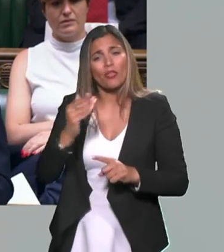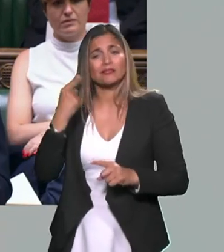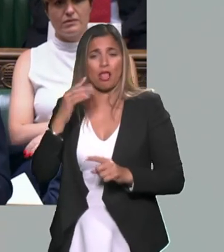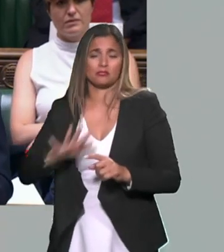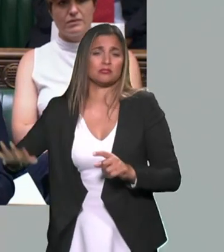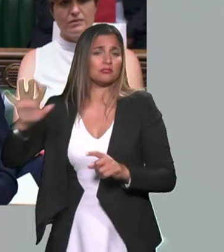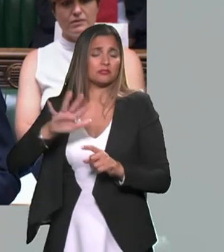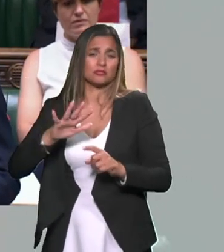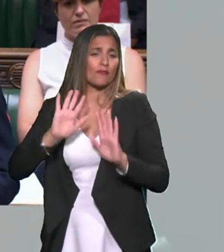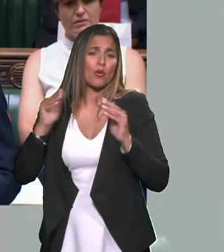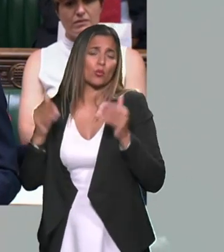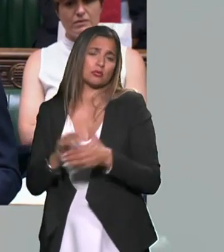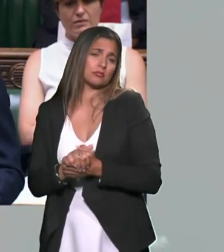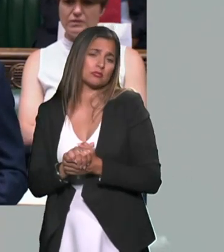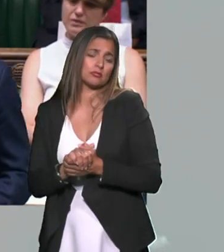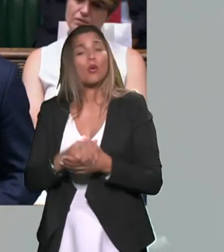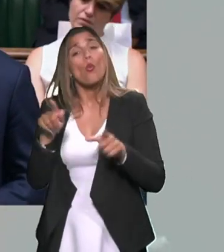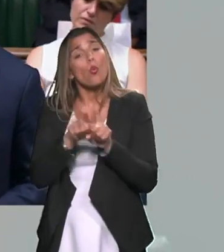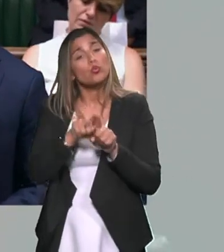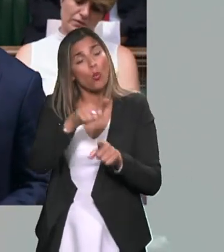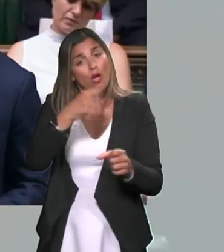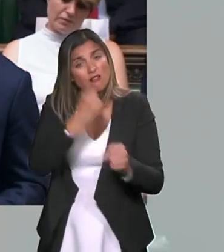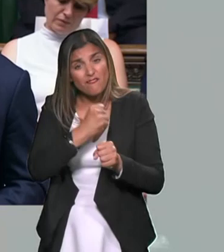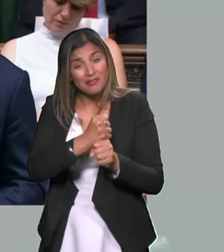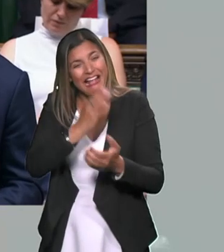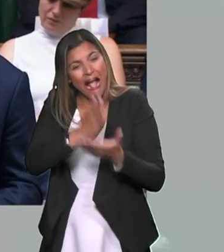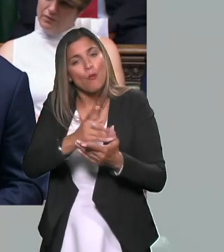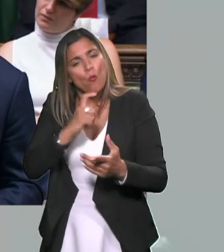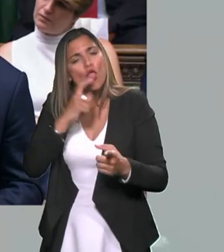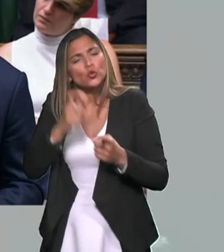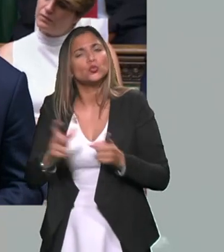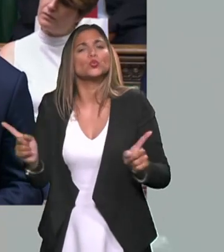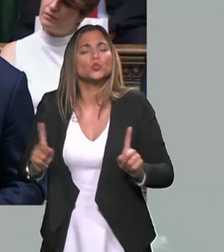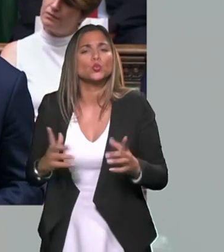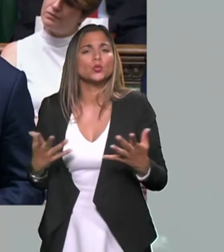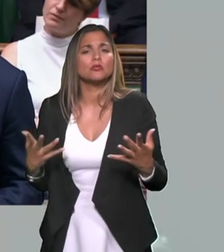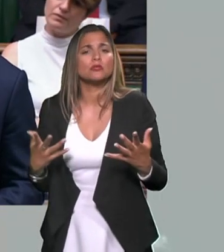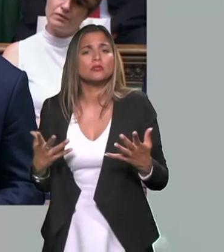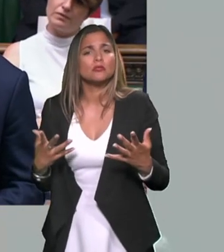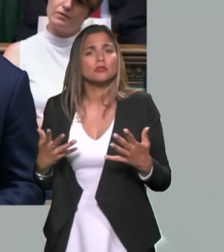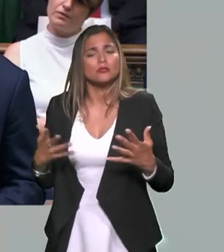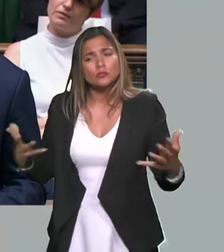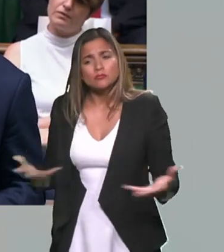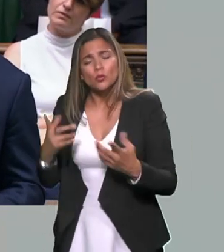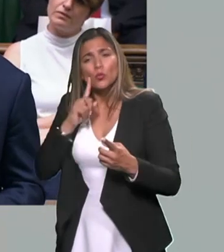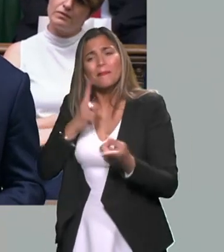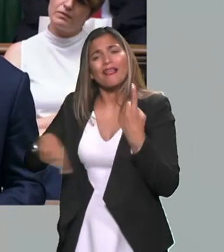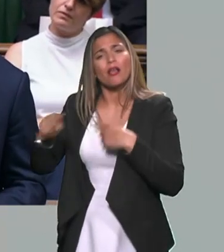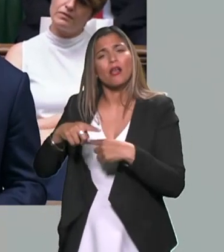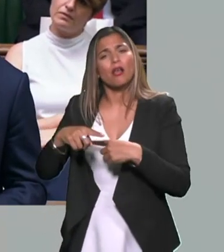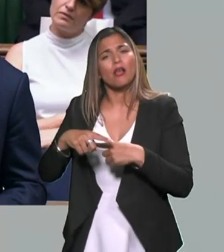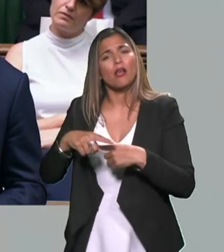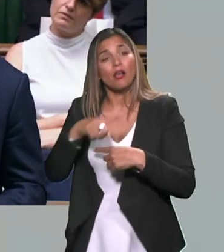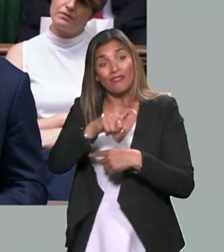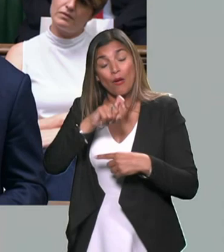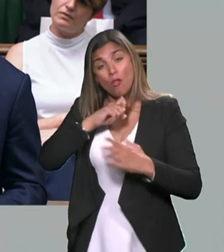Mr. Speaker, what measures will this government actually take that will make a difference to the lives of women? Will they toughen